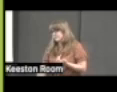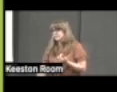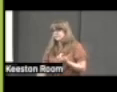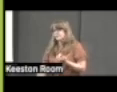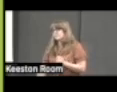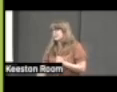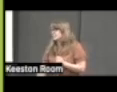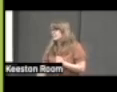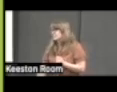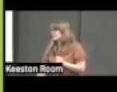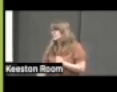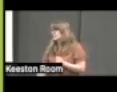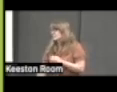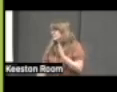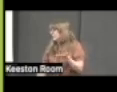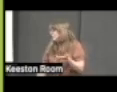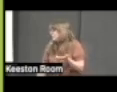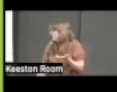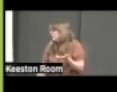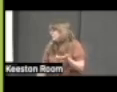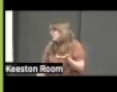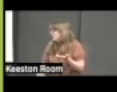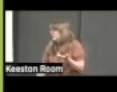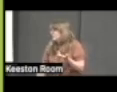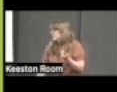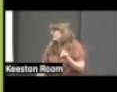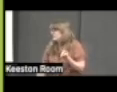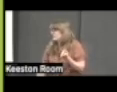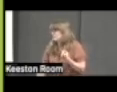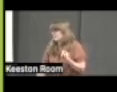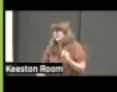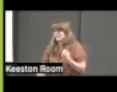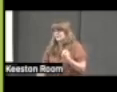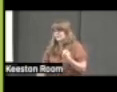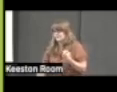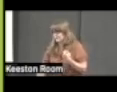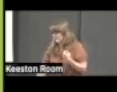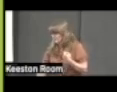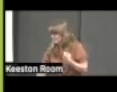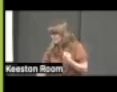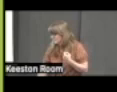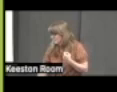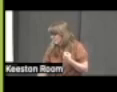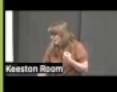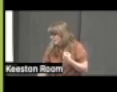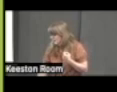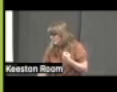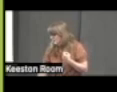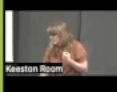for insurance populations so that we don't see these lovely animals go extinct.